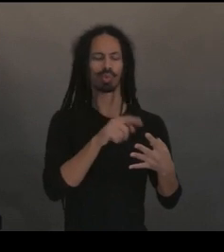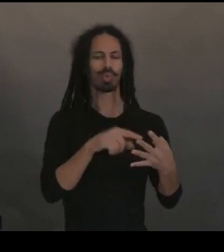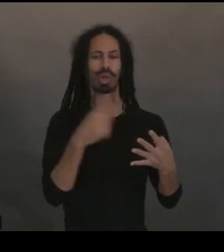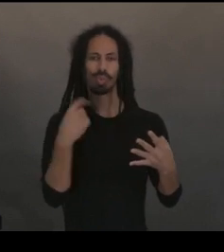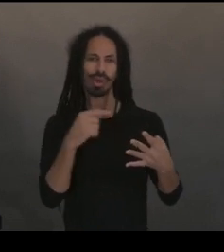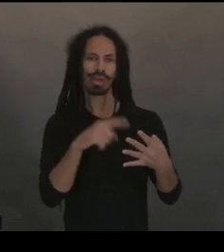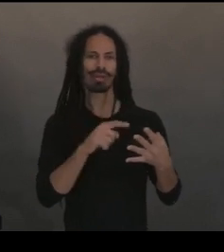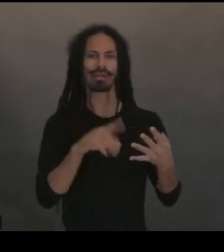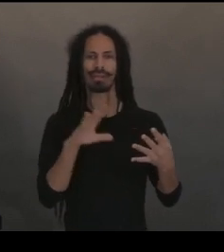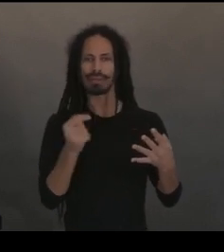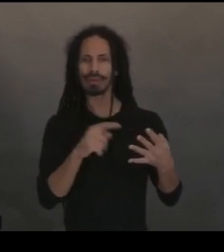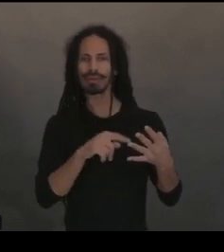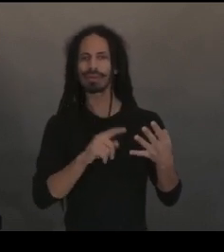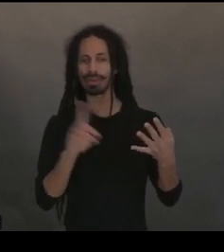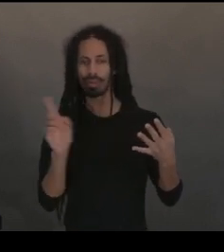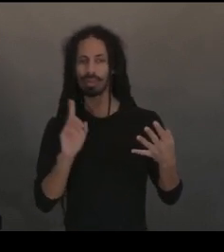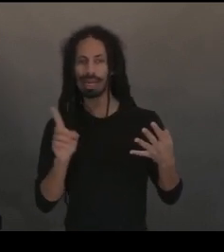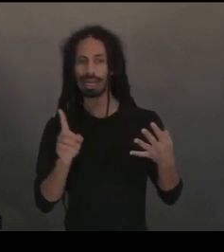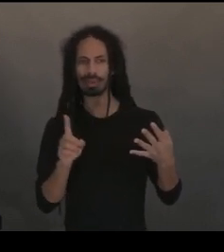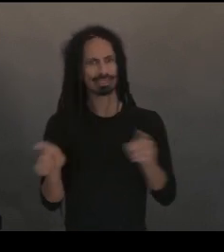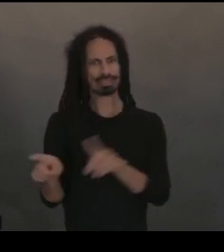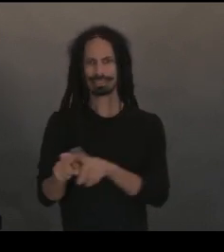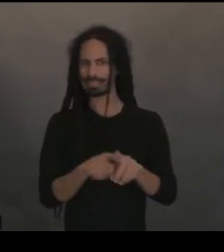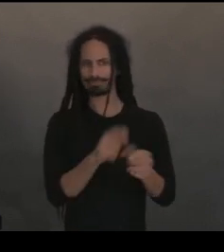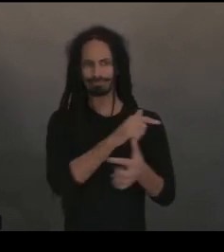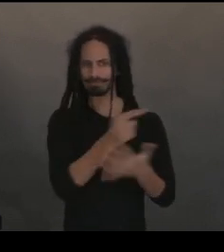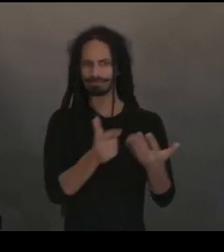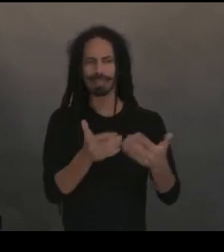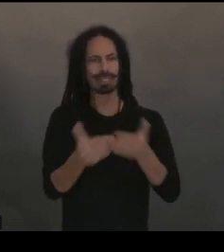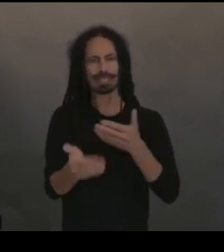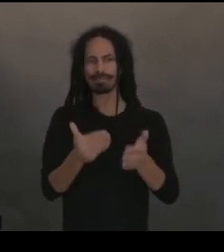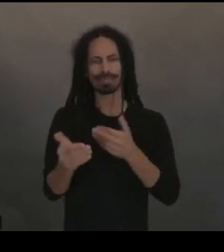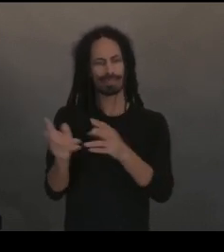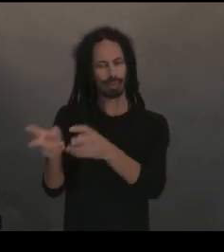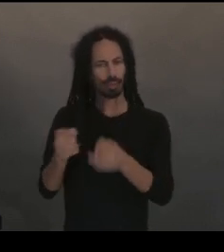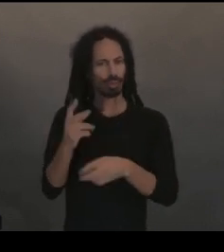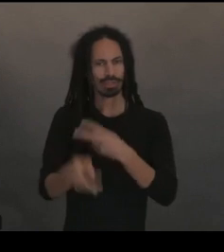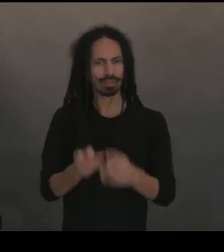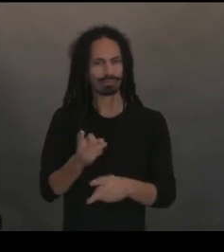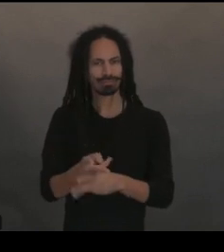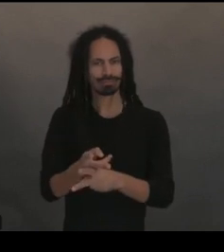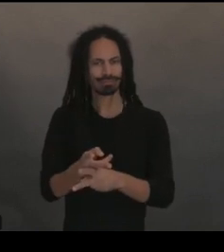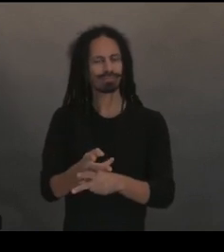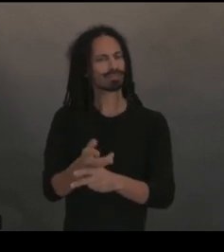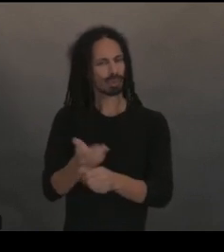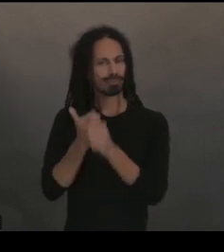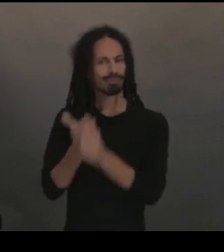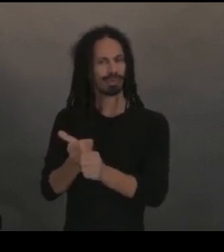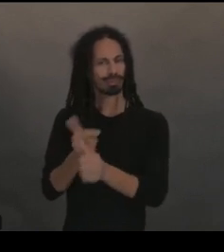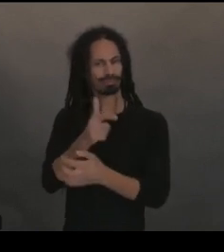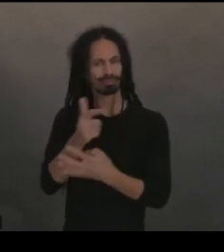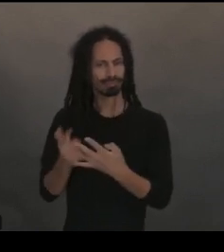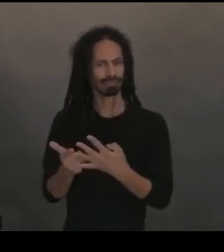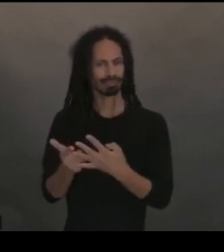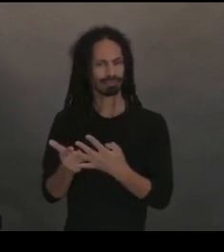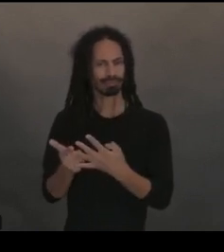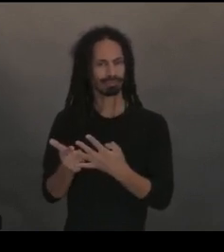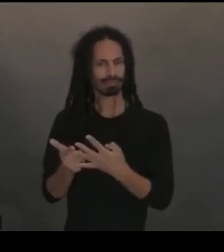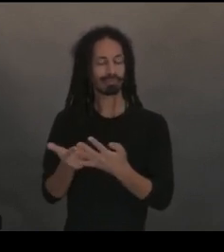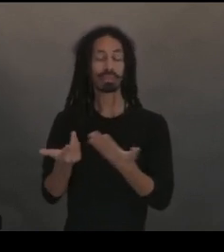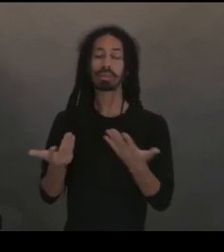and the where. So regardless of the source type, we followed that same sequence. But there were some